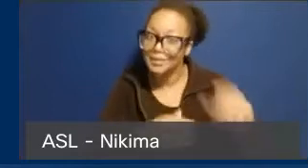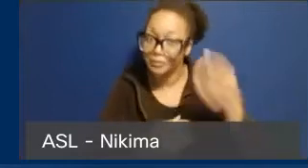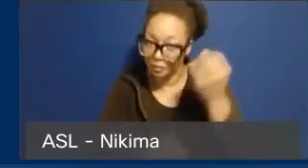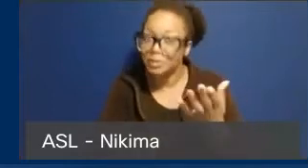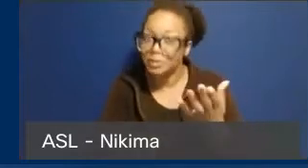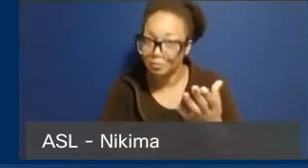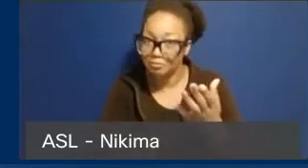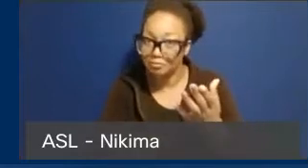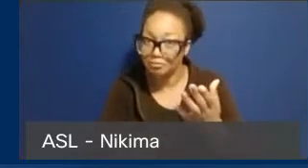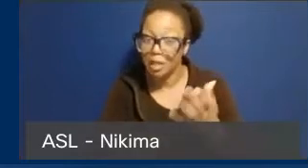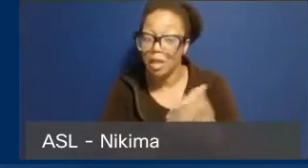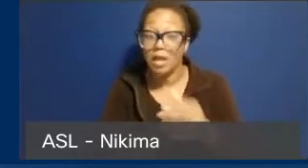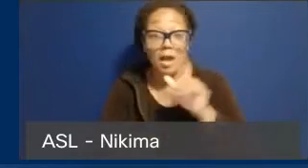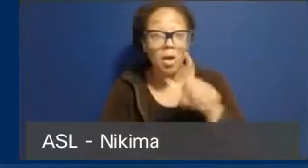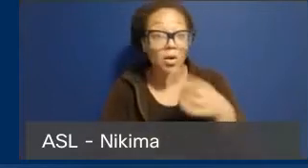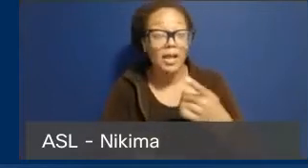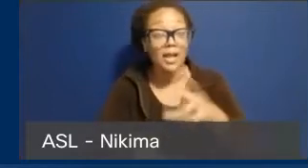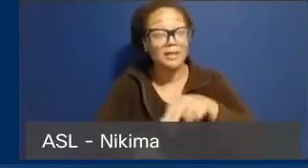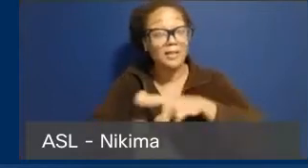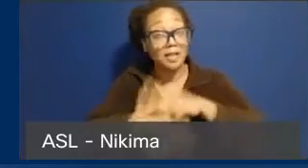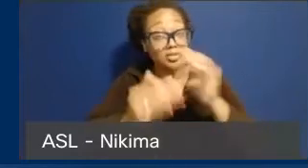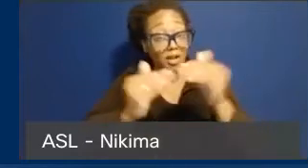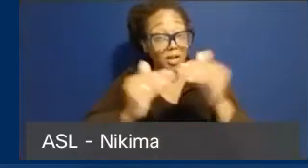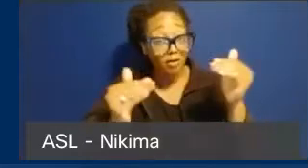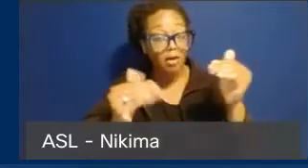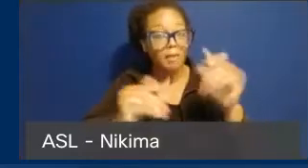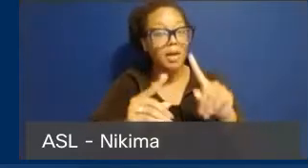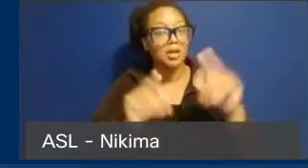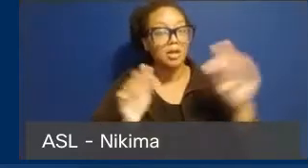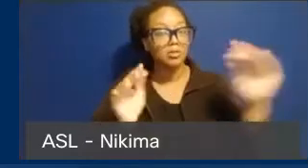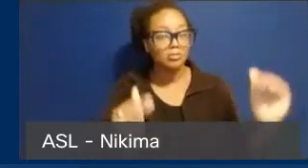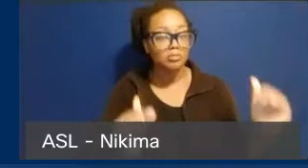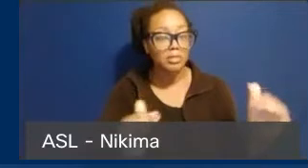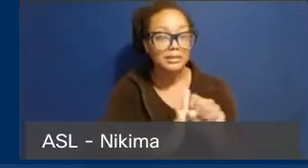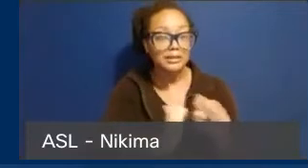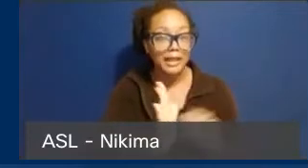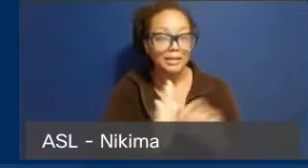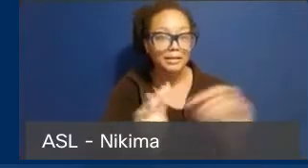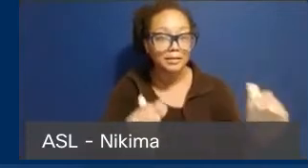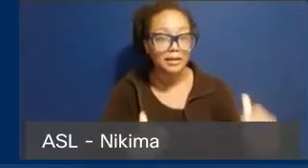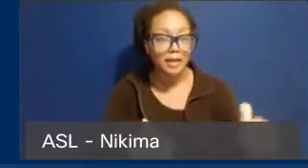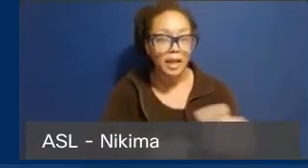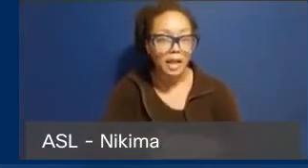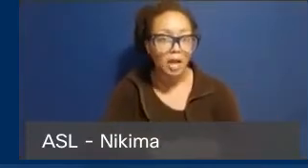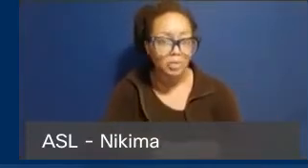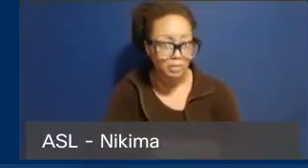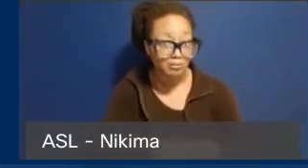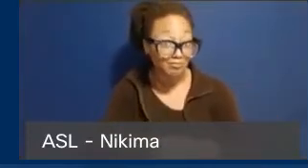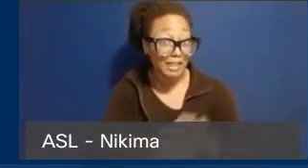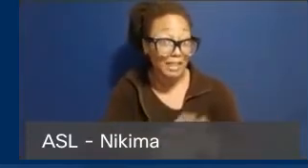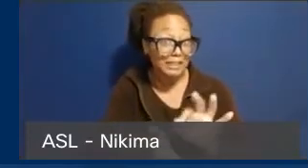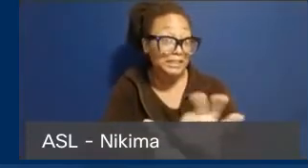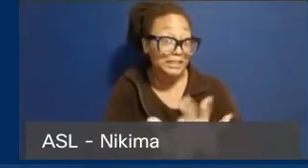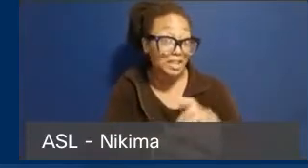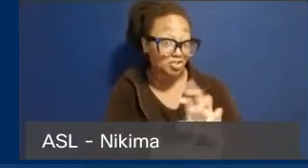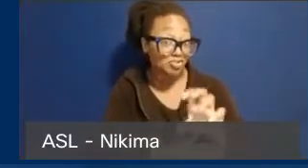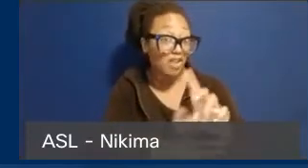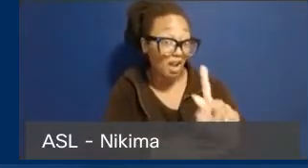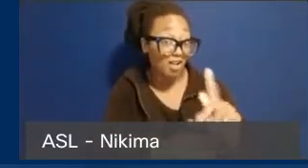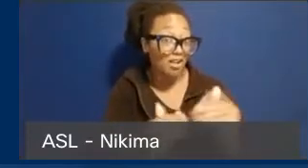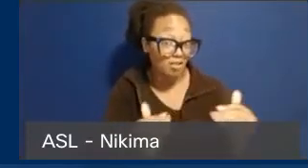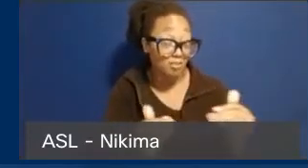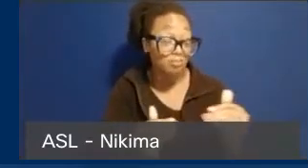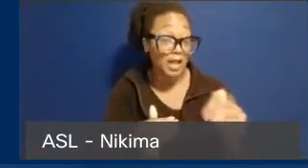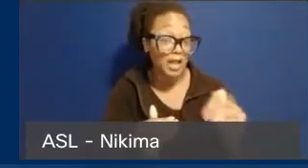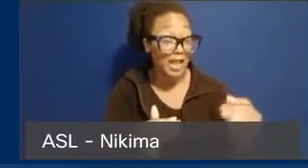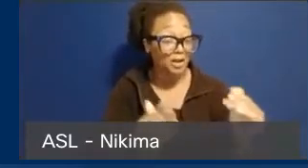not only at the national level, but we can get it at the state level, at the county level, and at the census tract level, and even at a